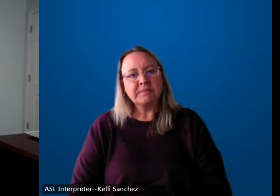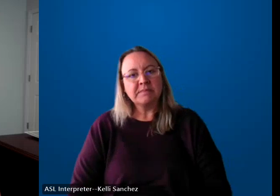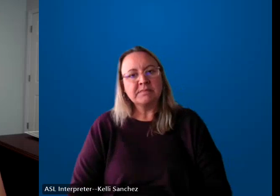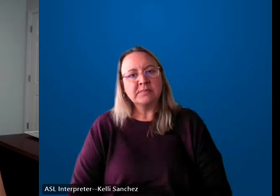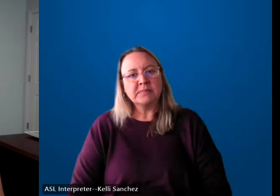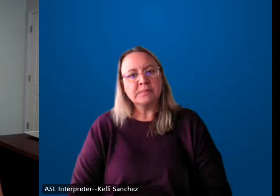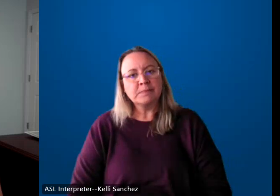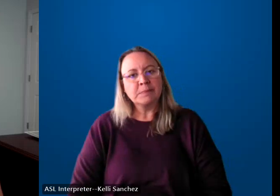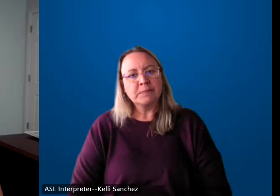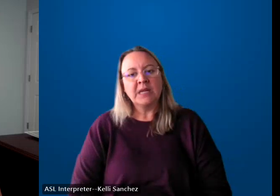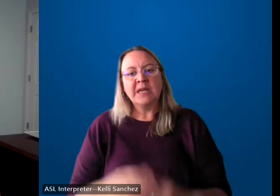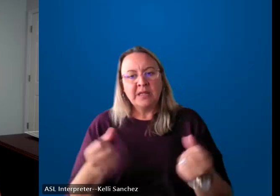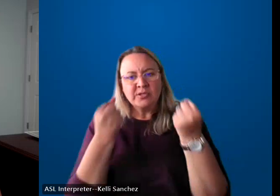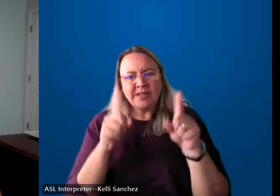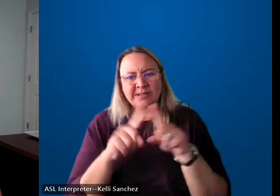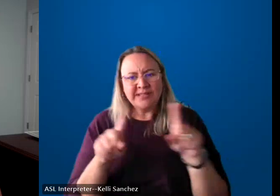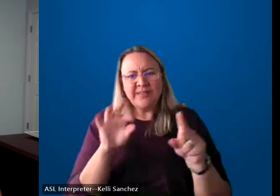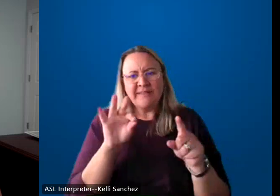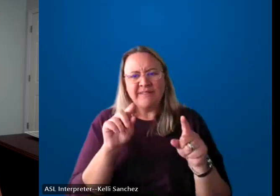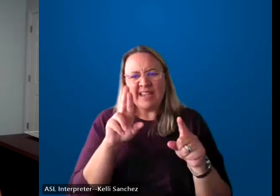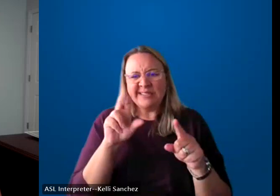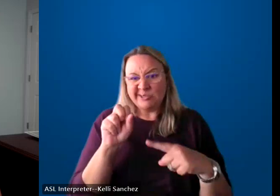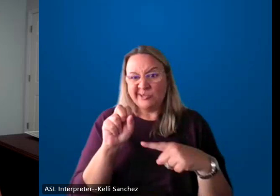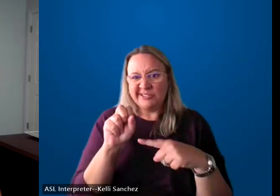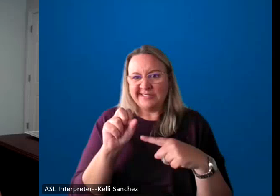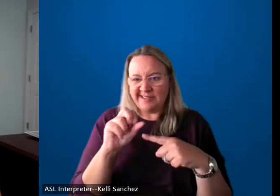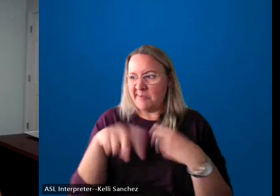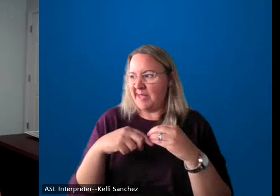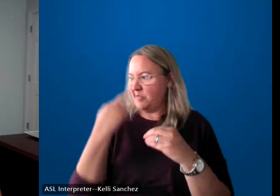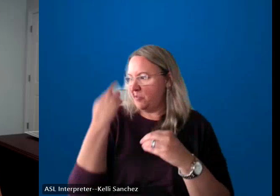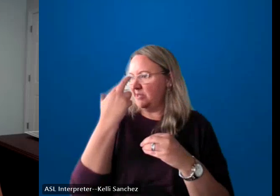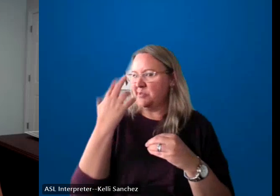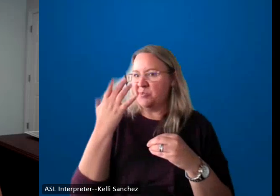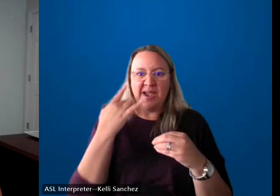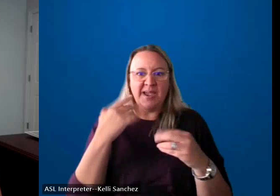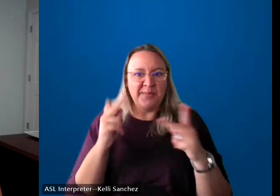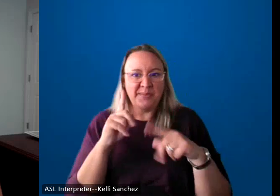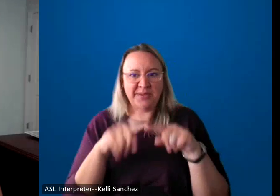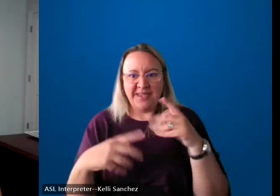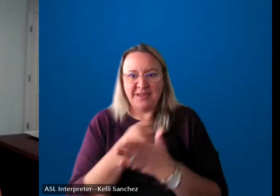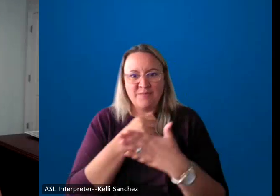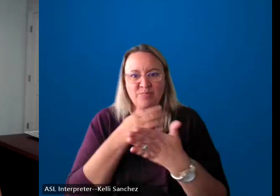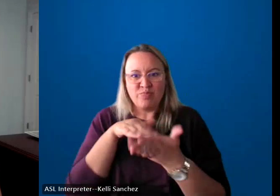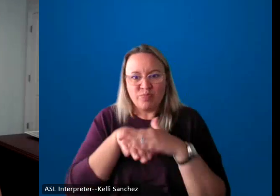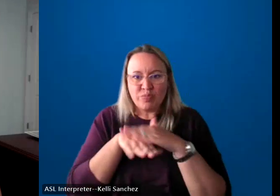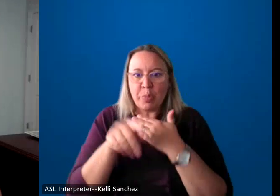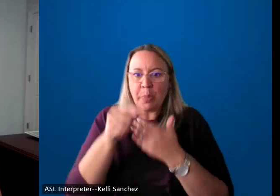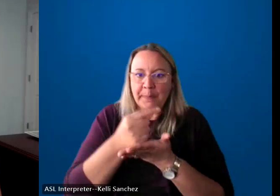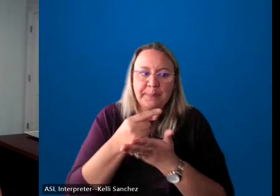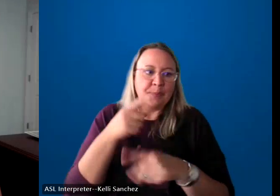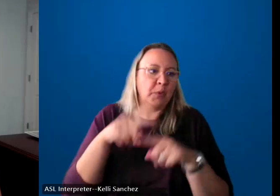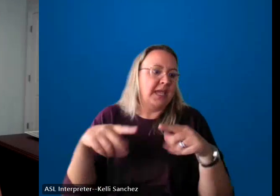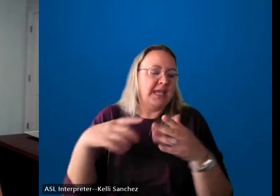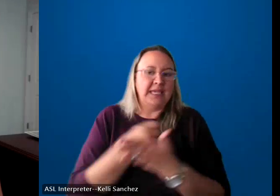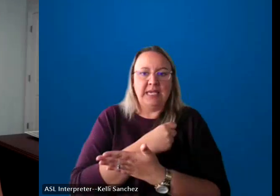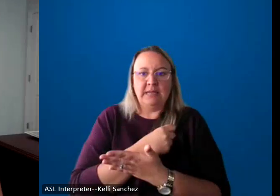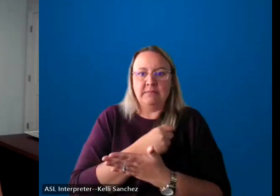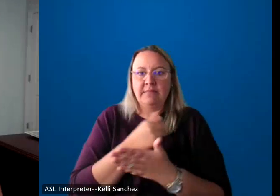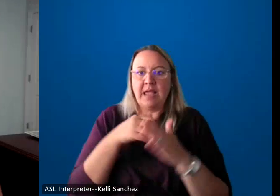there are a lot of different factors that kind of go into why folks can't get access to treatment or can't get access to a